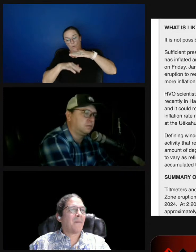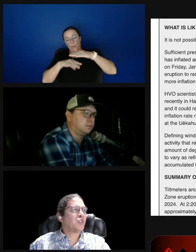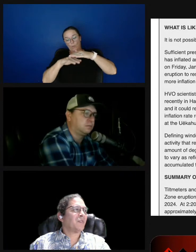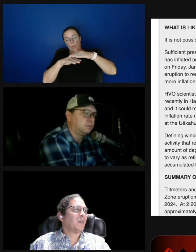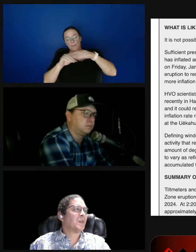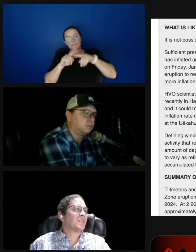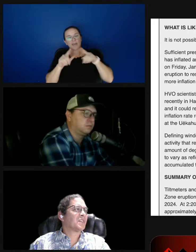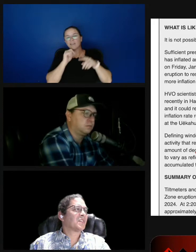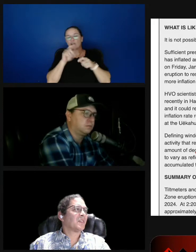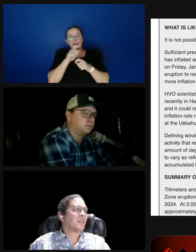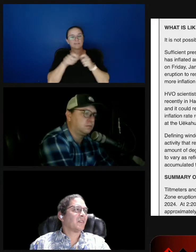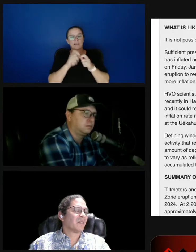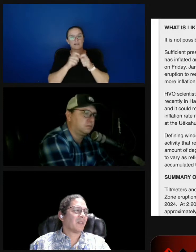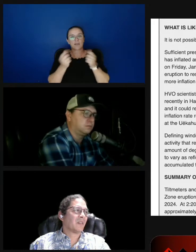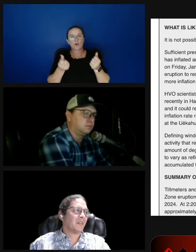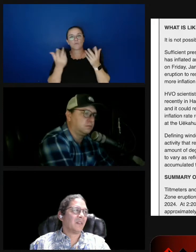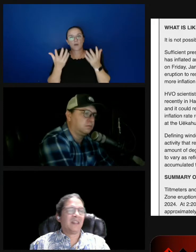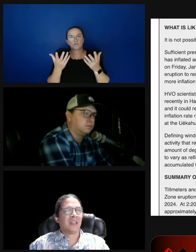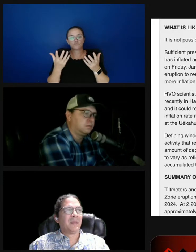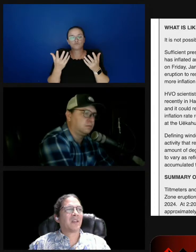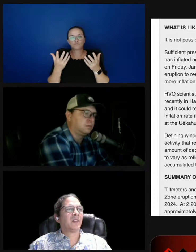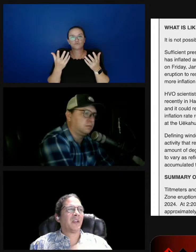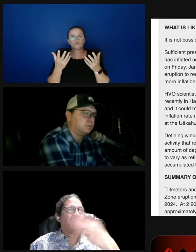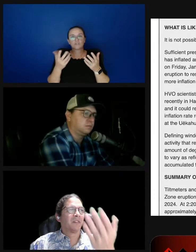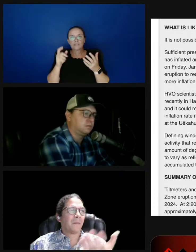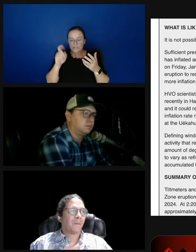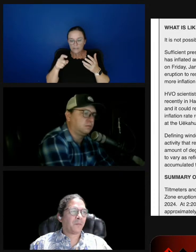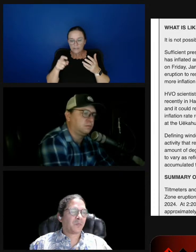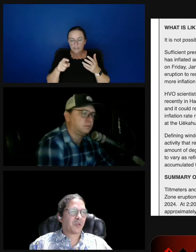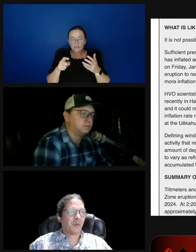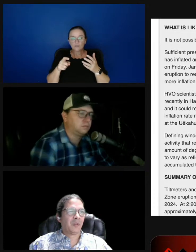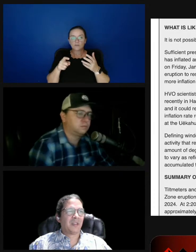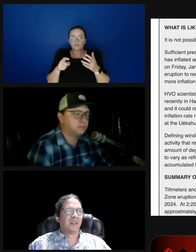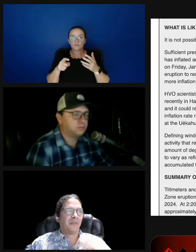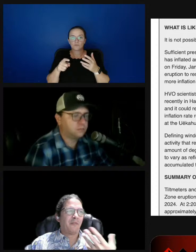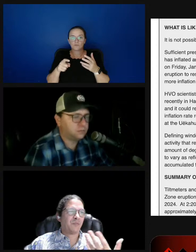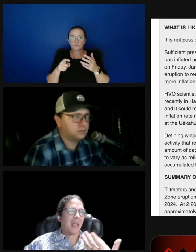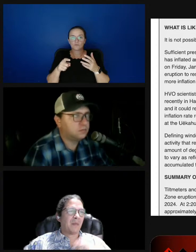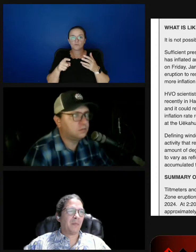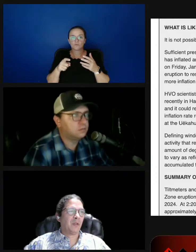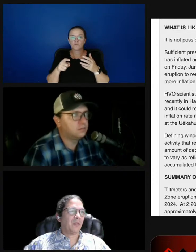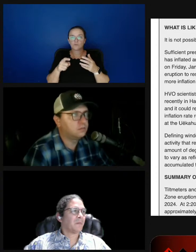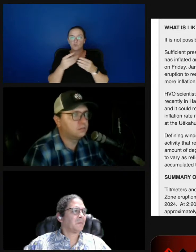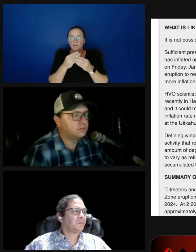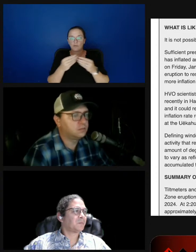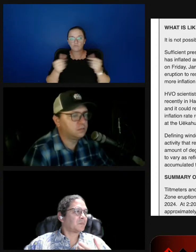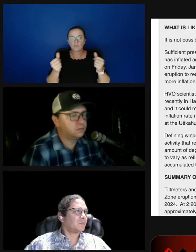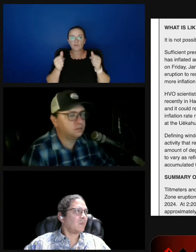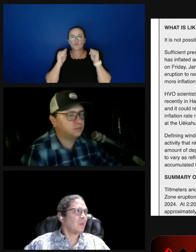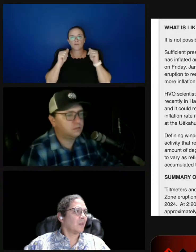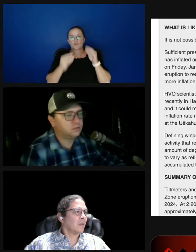exactly how much of it was needed to be cleared to release the fresh magma below there.